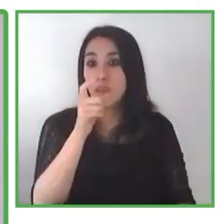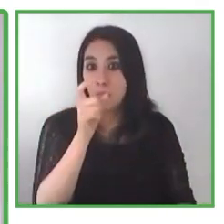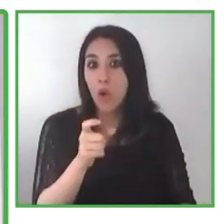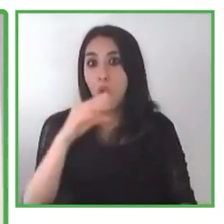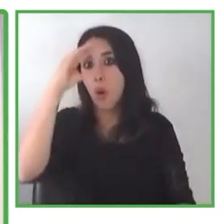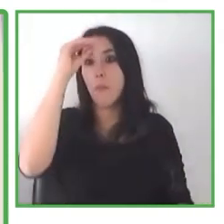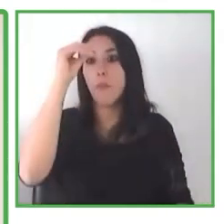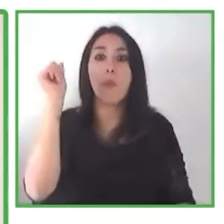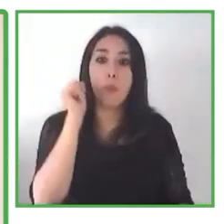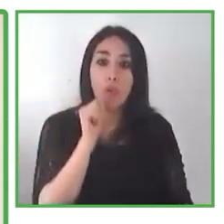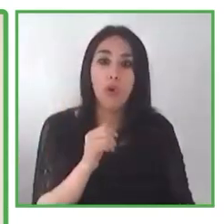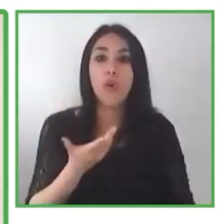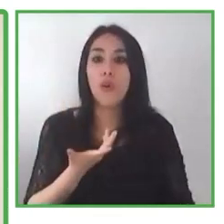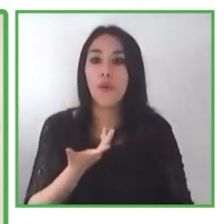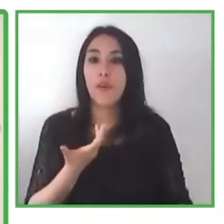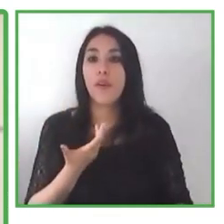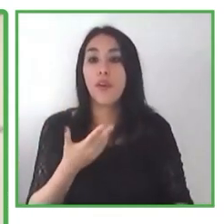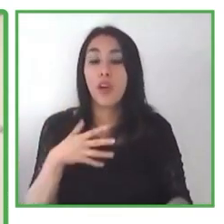fair